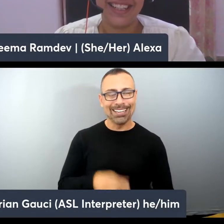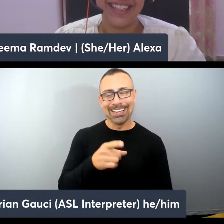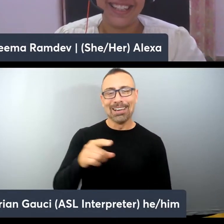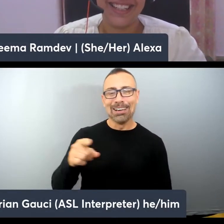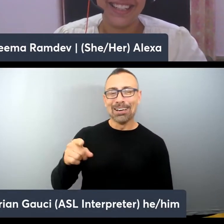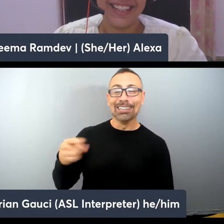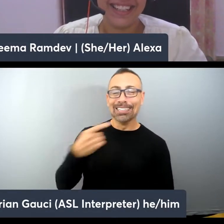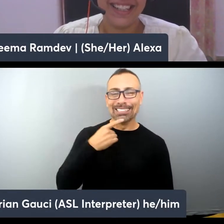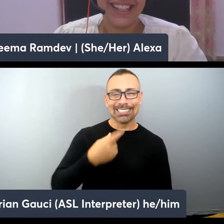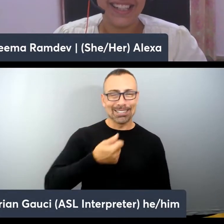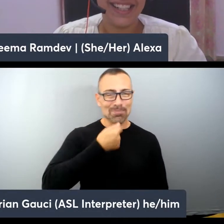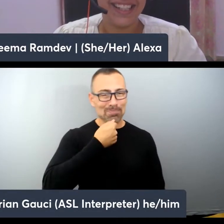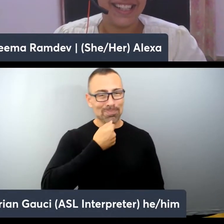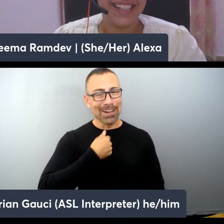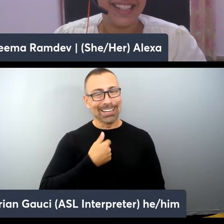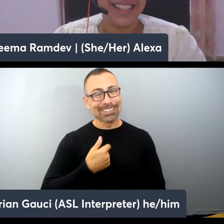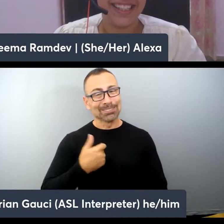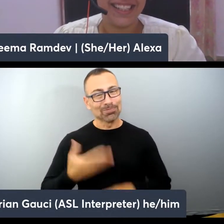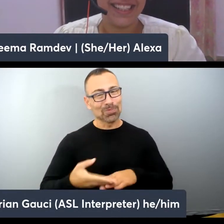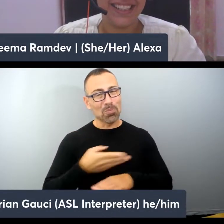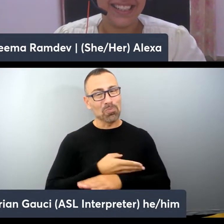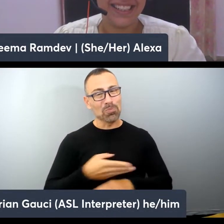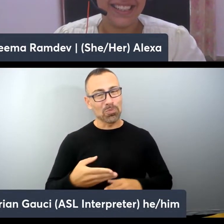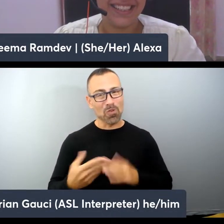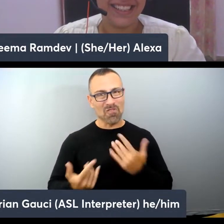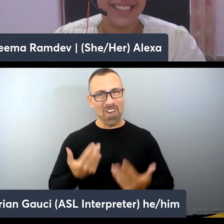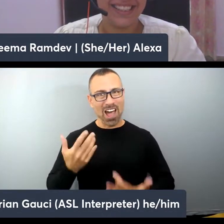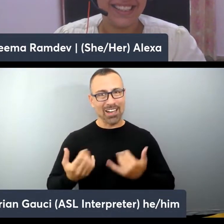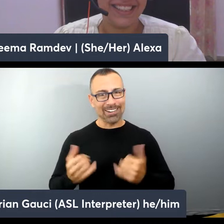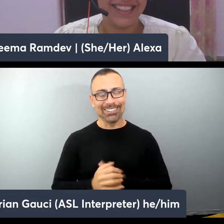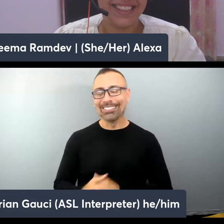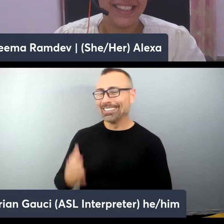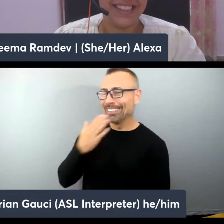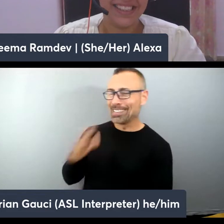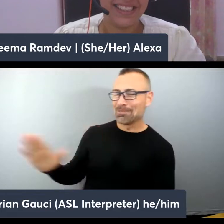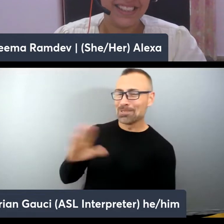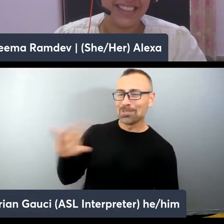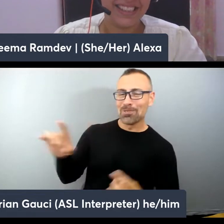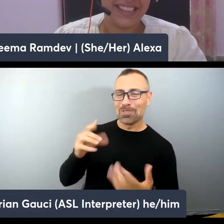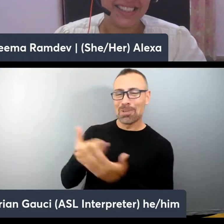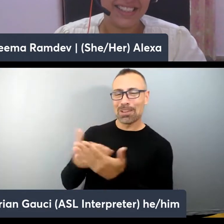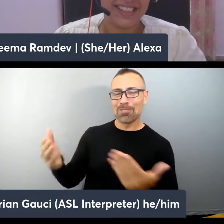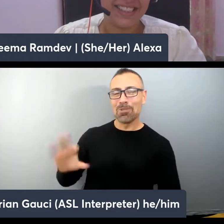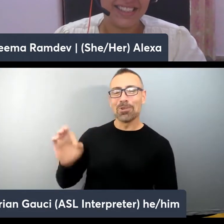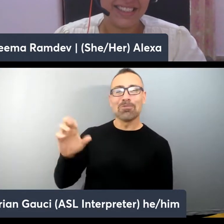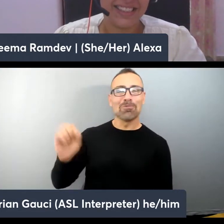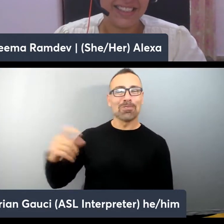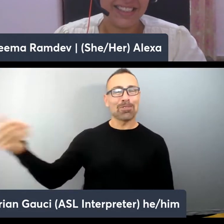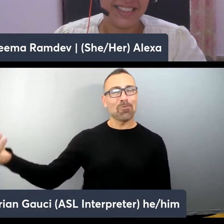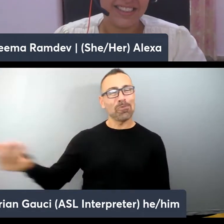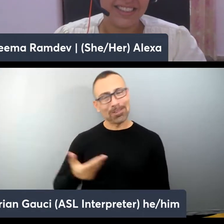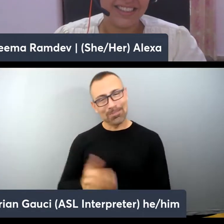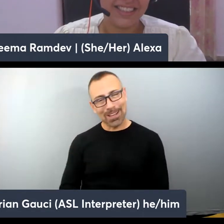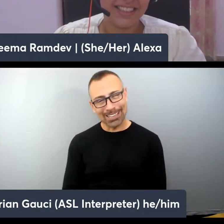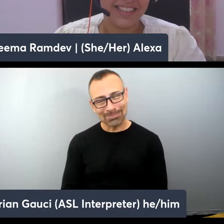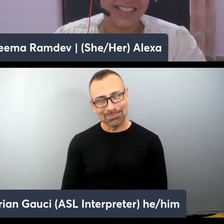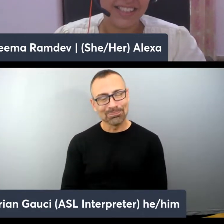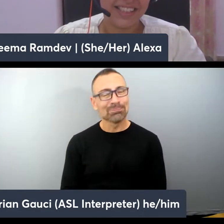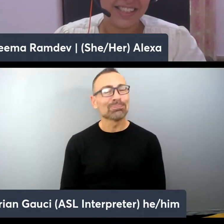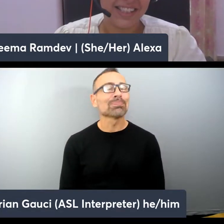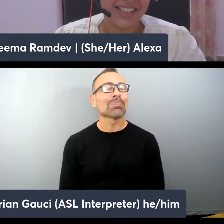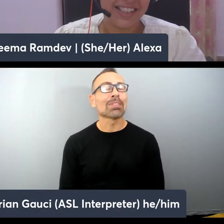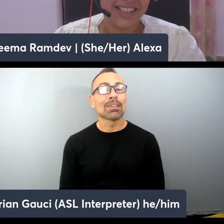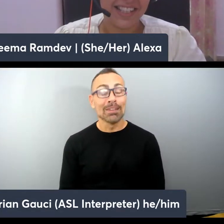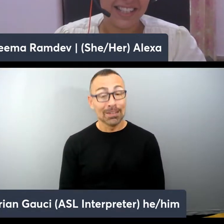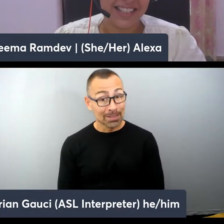fine. Okay. Thank you so much for the feedback, everyone. Frank, welcome back. Yeah. Great. Thank you. So yeah, you